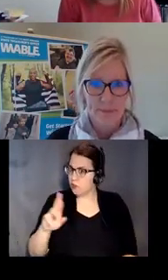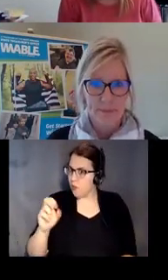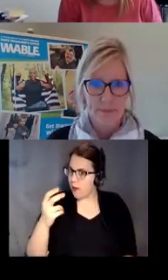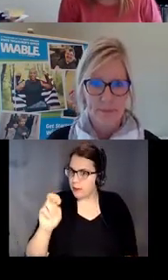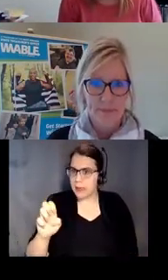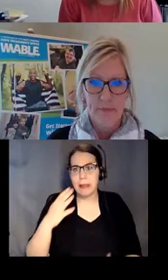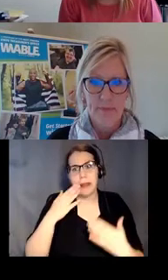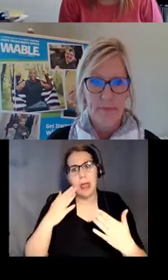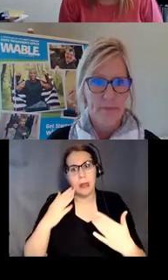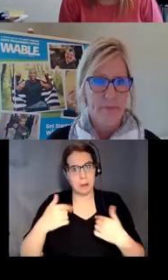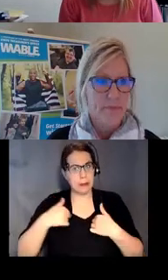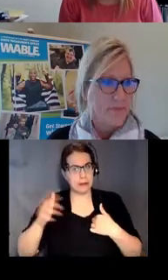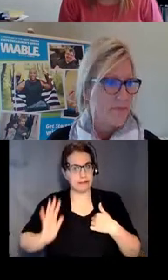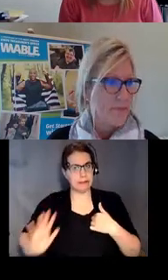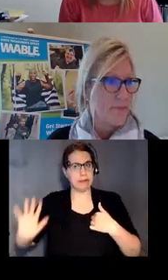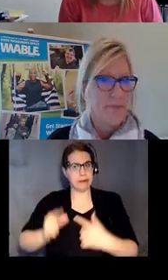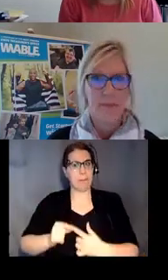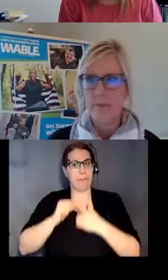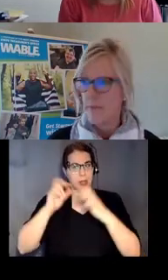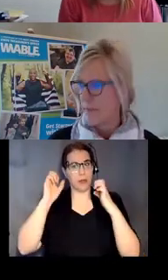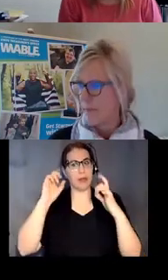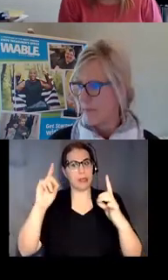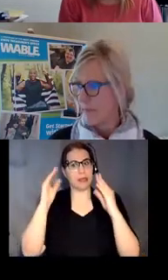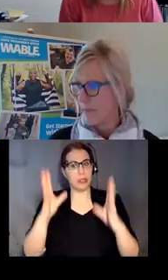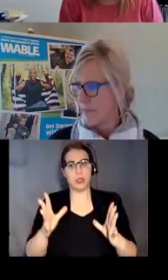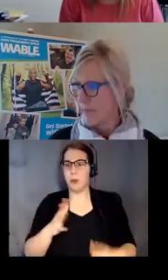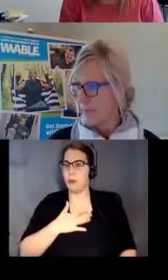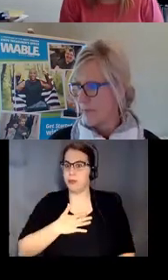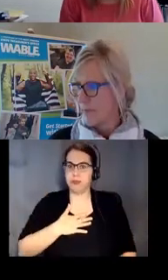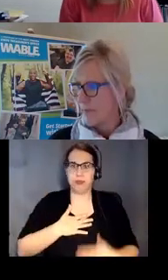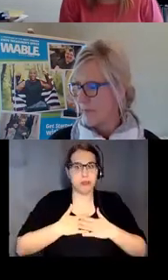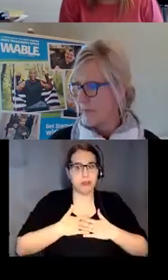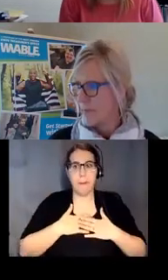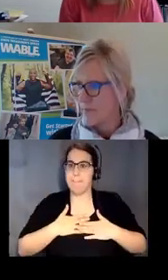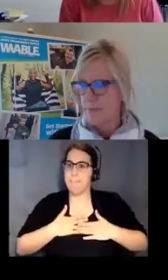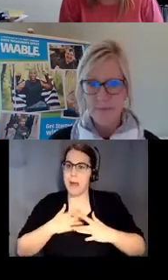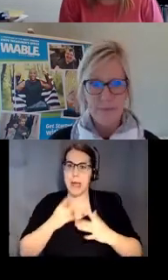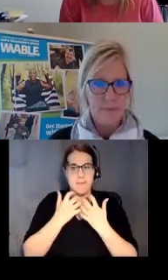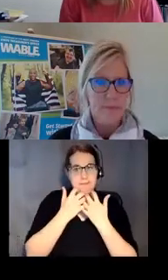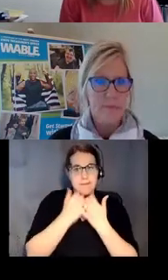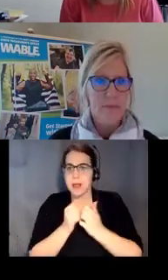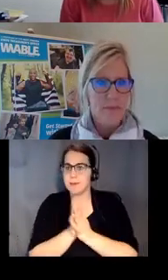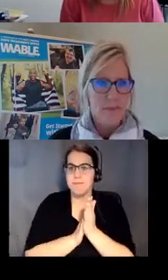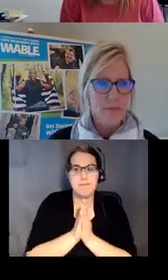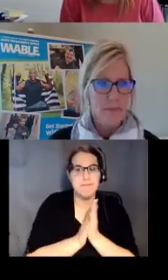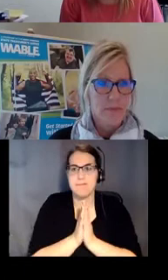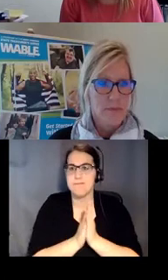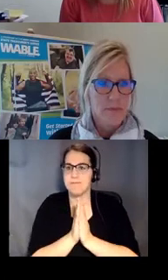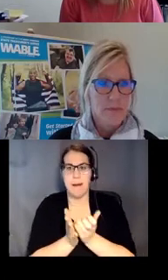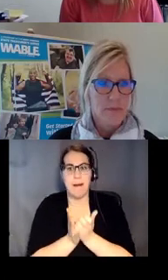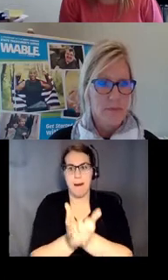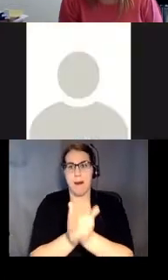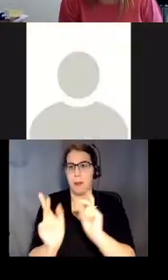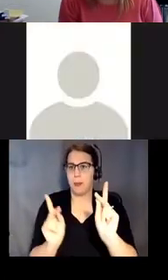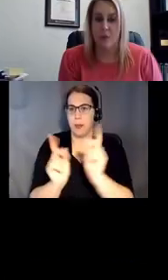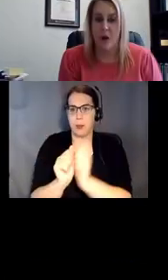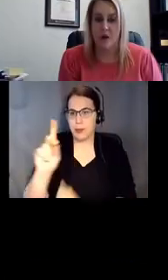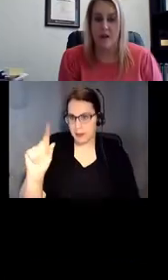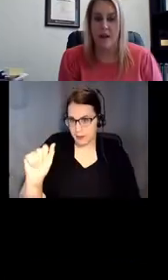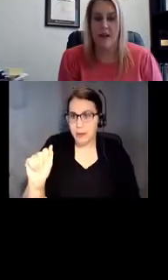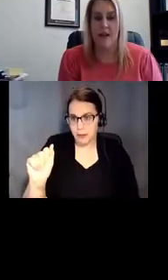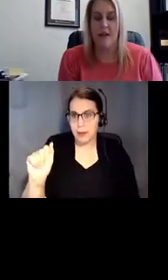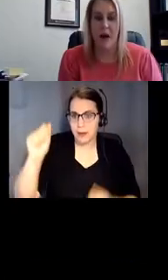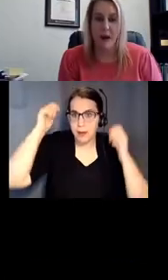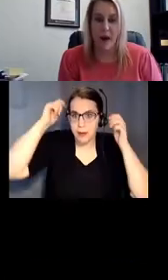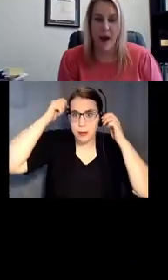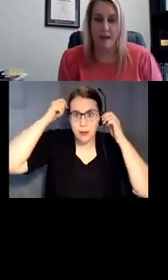education teacher, there is no question that I have a passion for helping people with disabilities, and it has become an integral